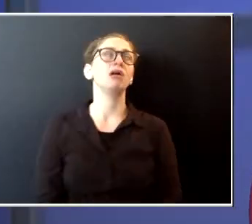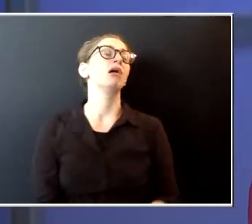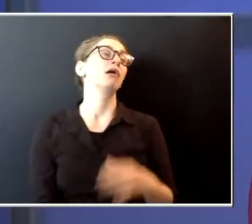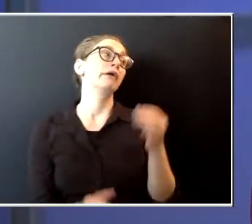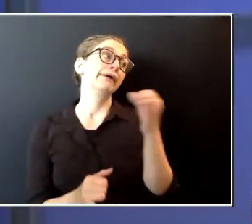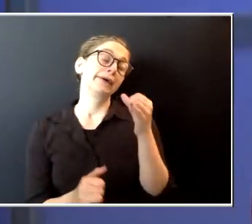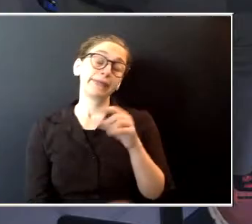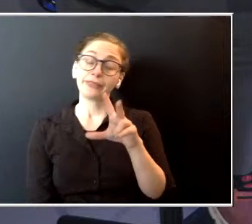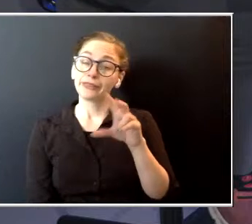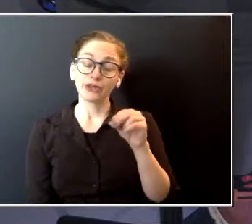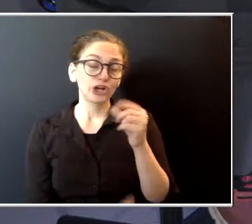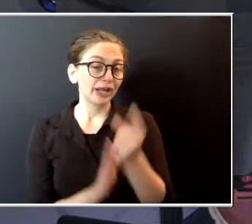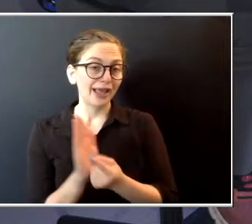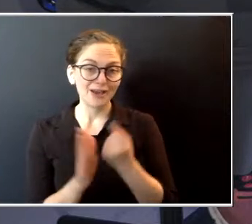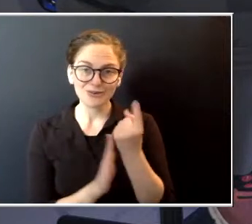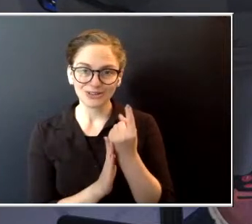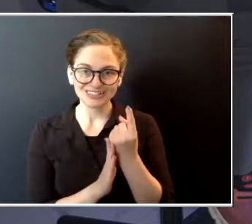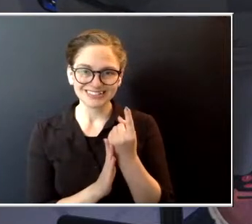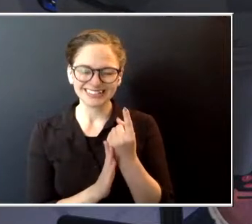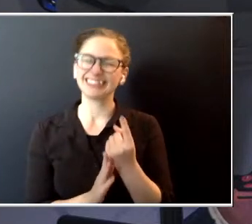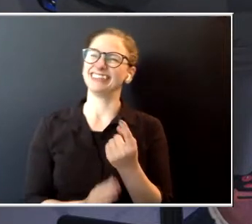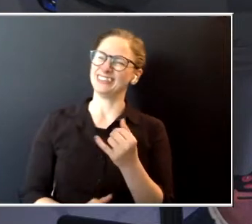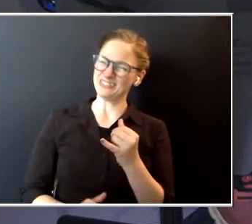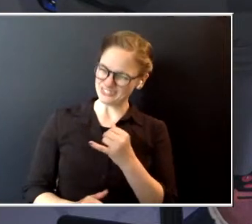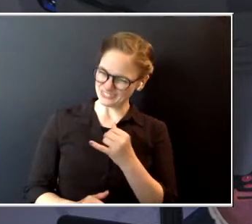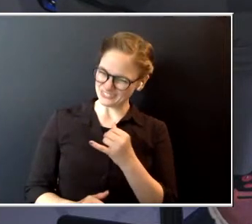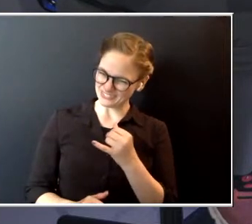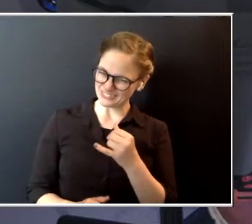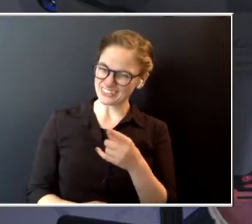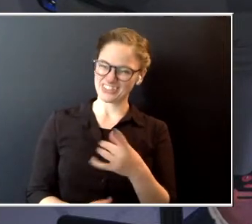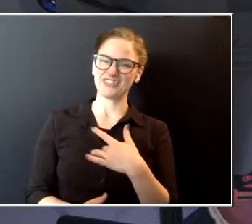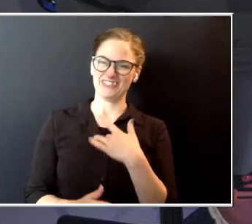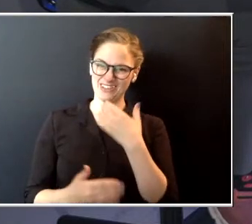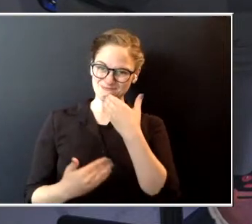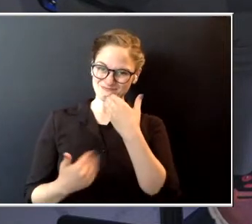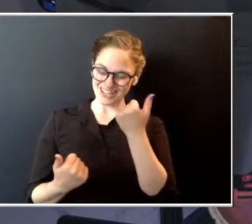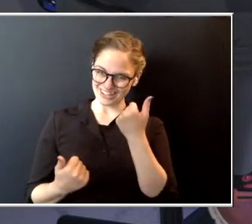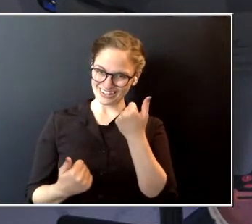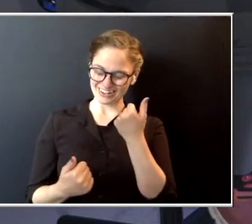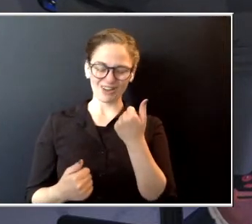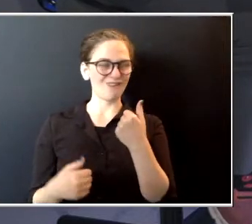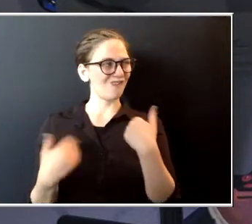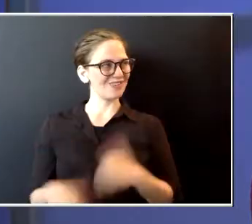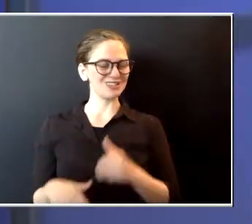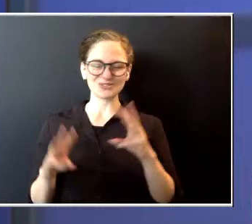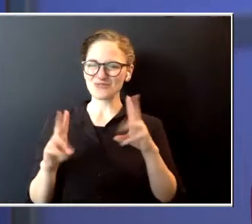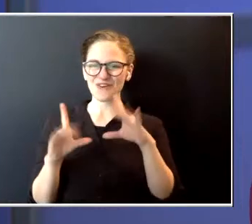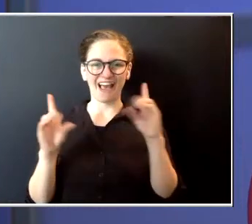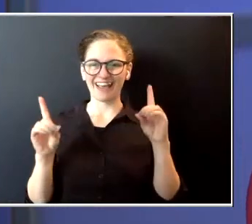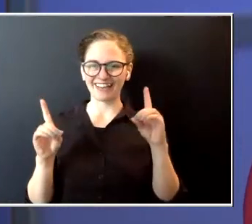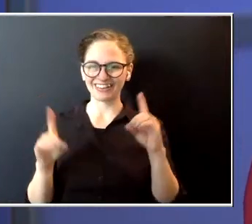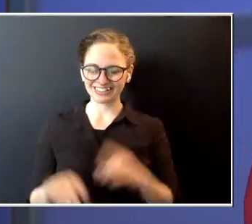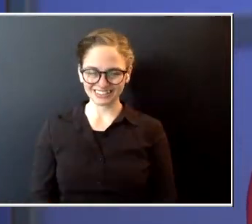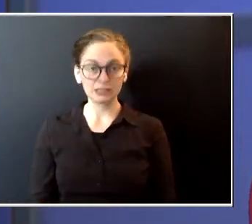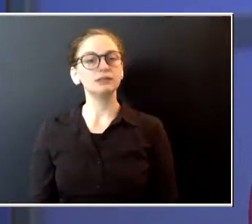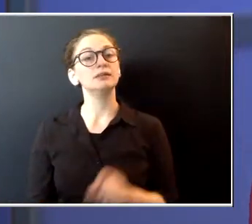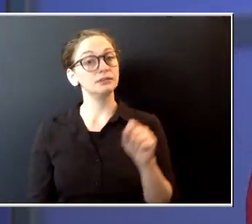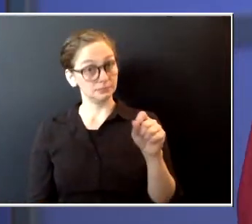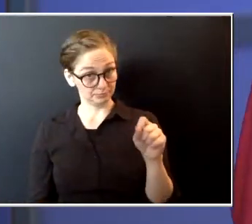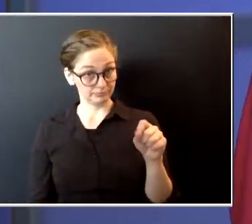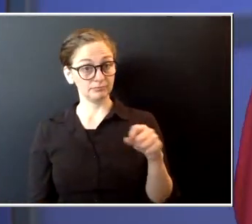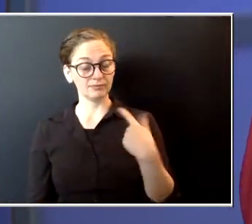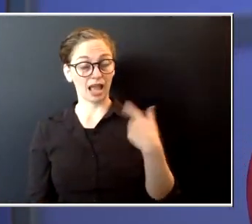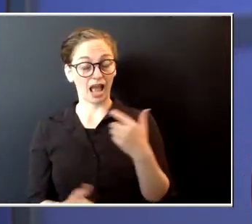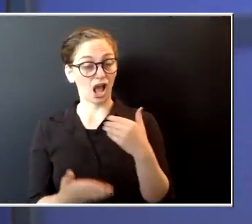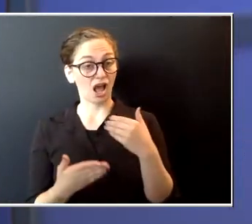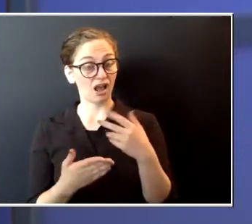and you felt that much better right Yeah, away. oh yeah. Isn't that crazy? It is just crazy. I call it miraculous, really.